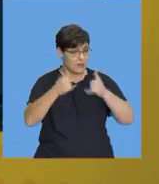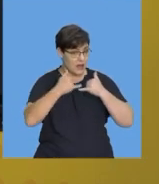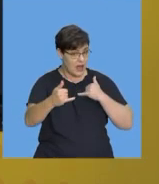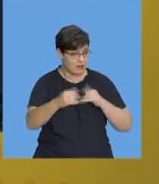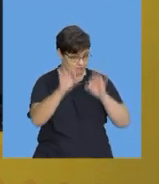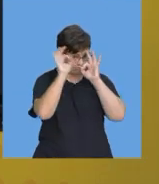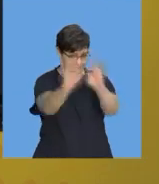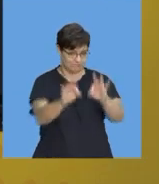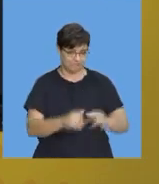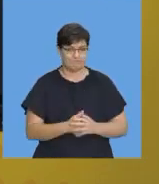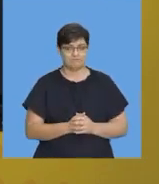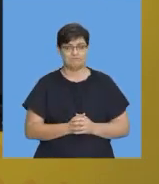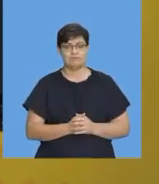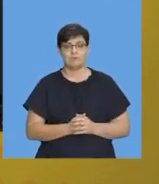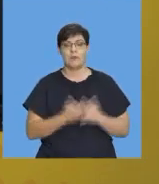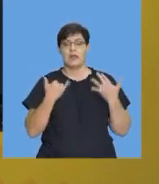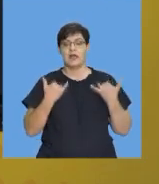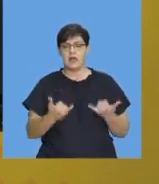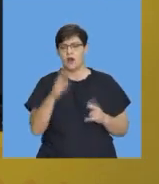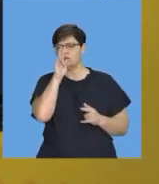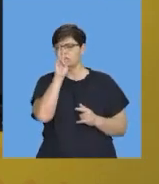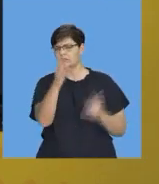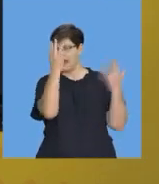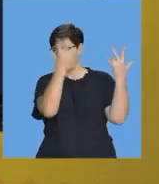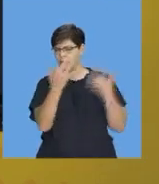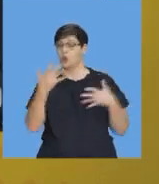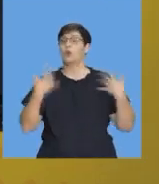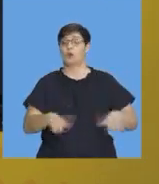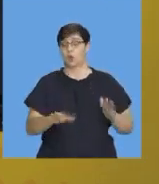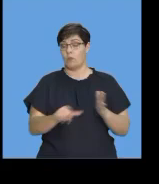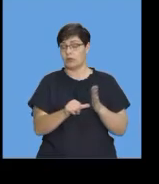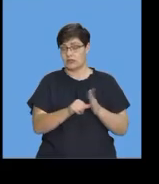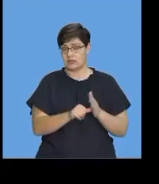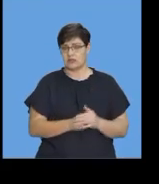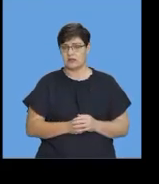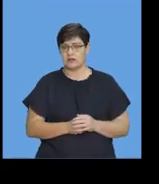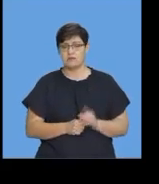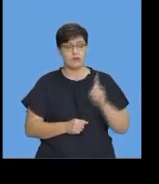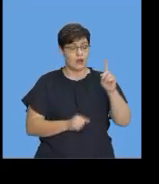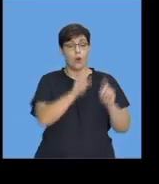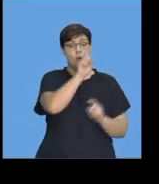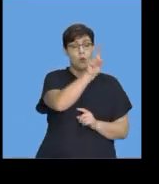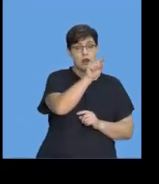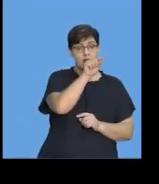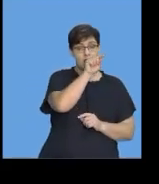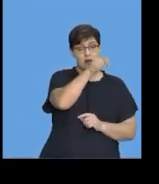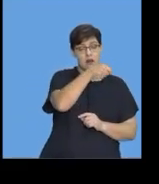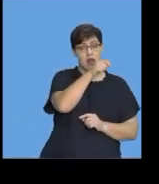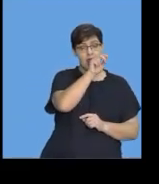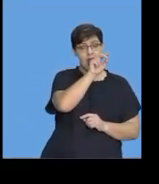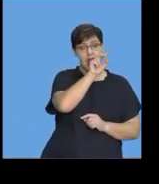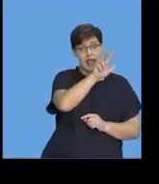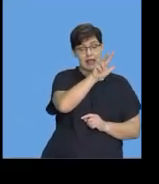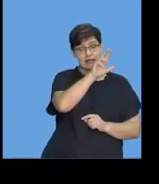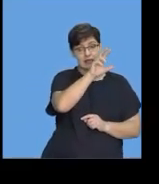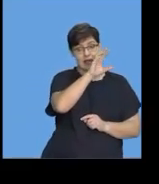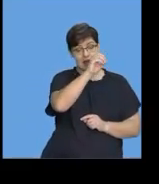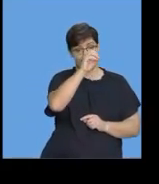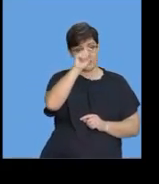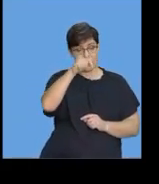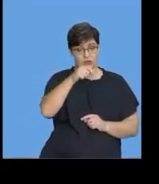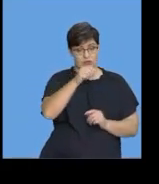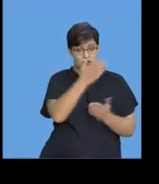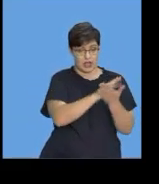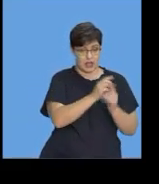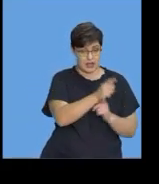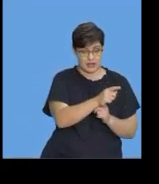stuff. Okay, now watch the calculations, important. You had 1,800,000 shares. You